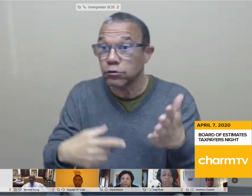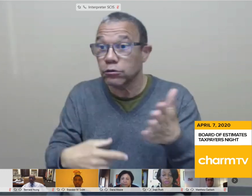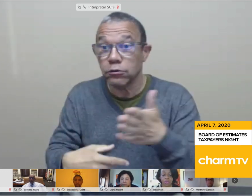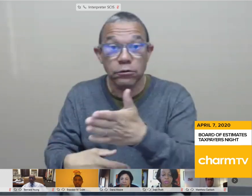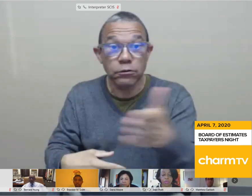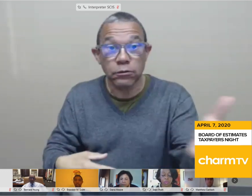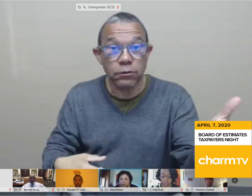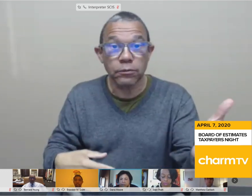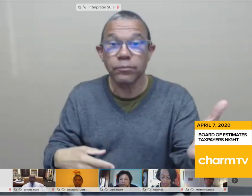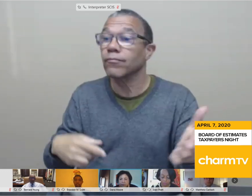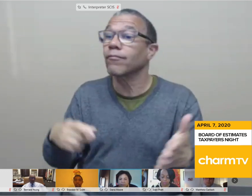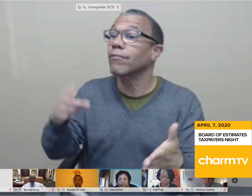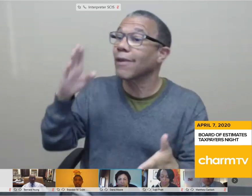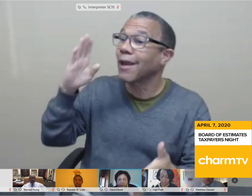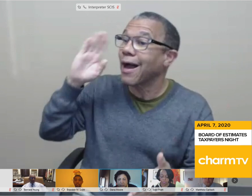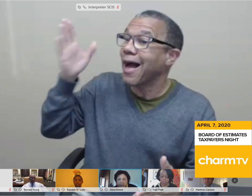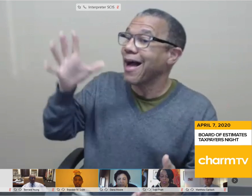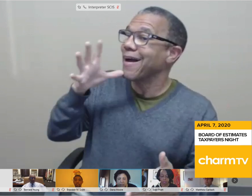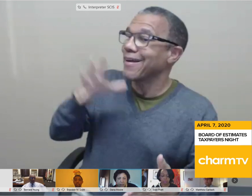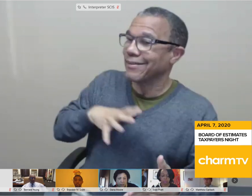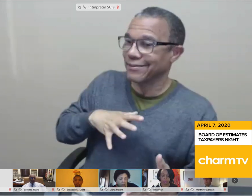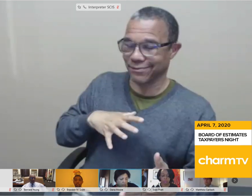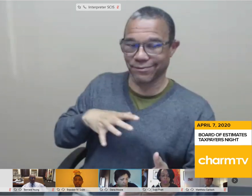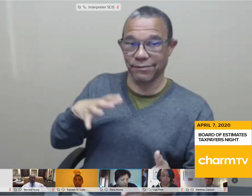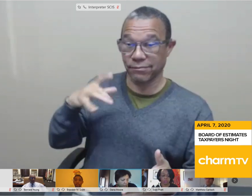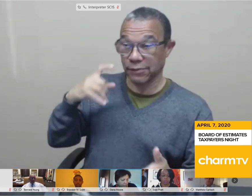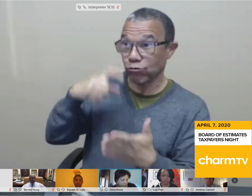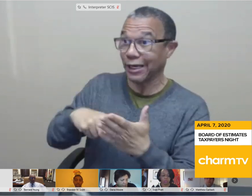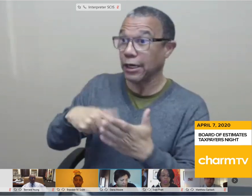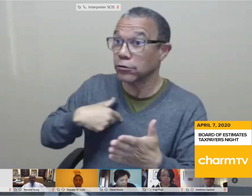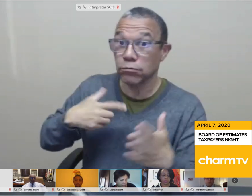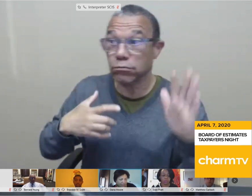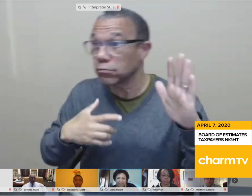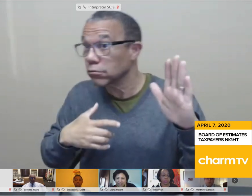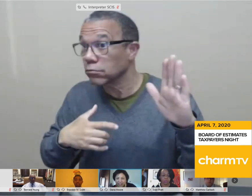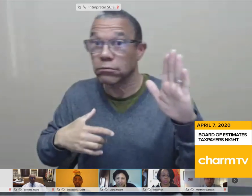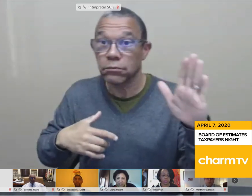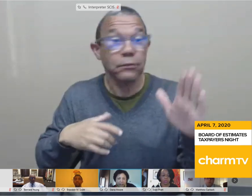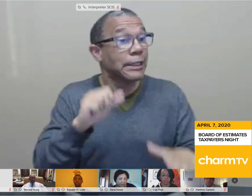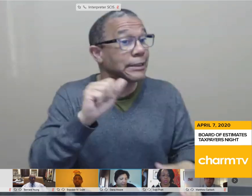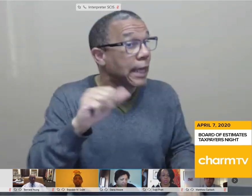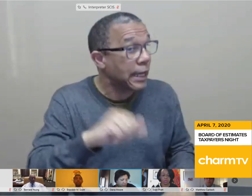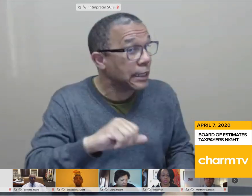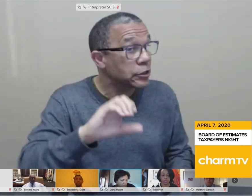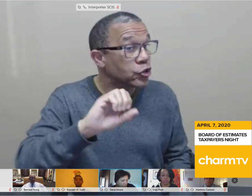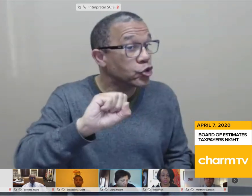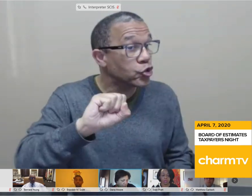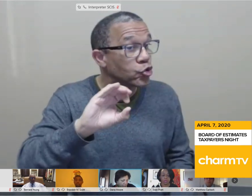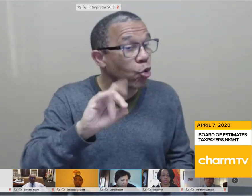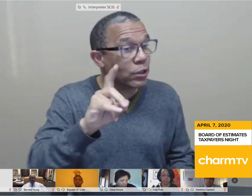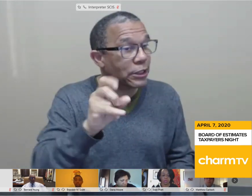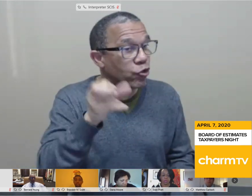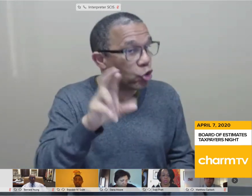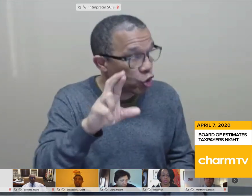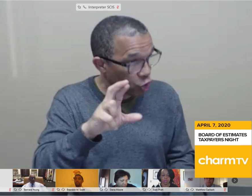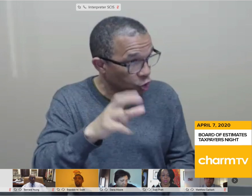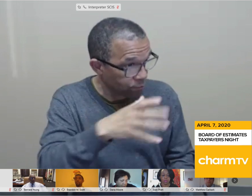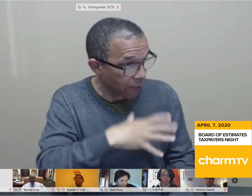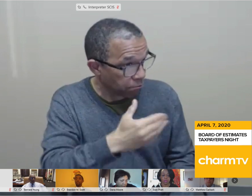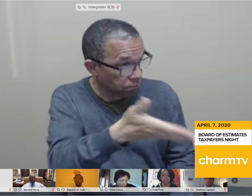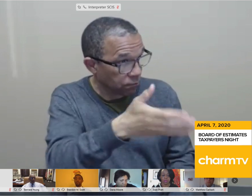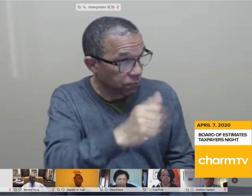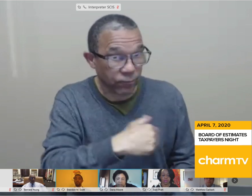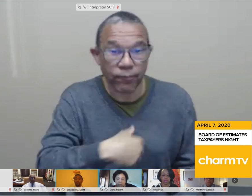This is, if I might be recognized. Yes, Madam Solicitor. Thank you. I had a question for